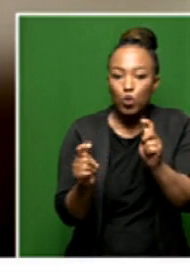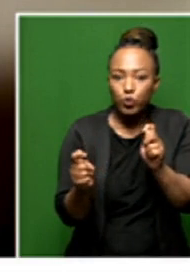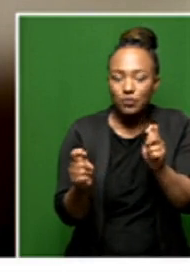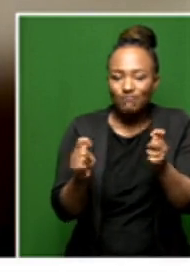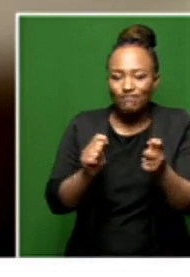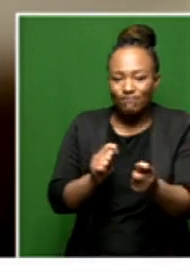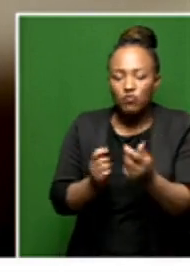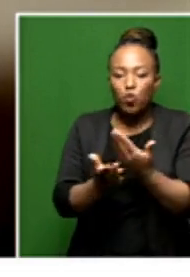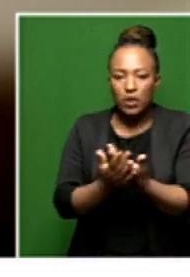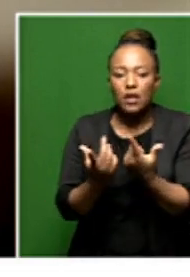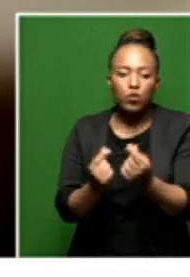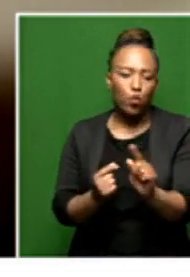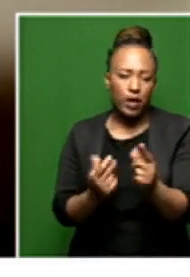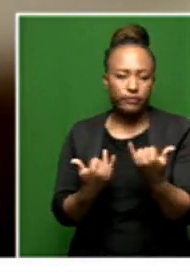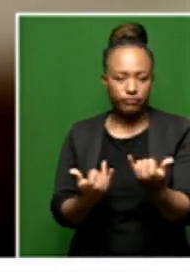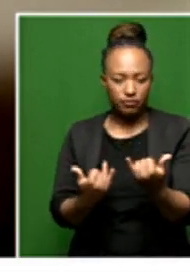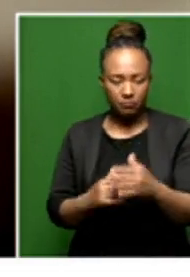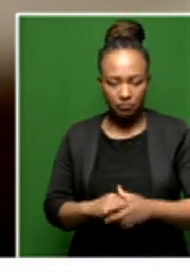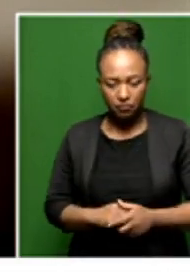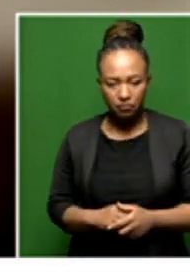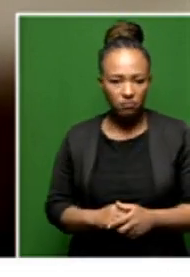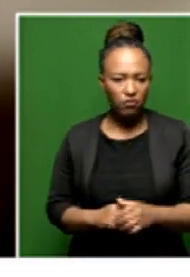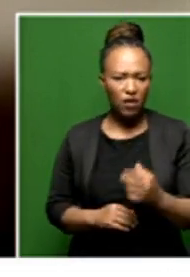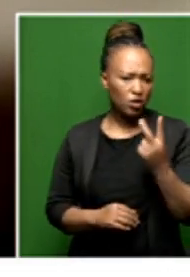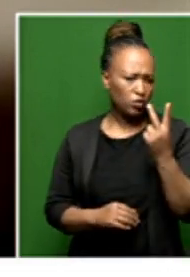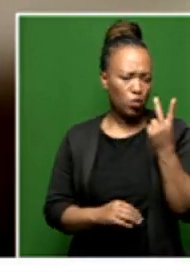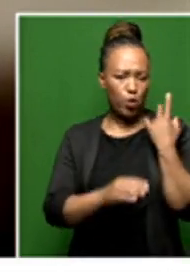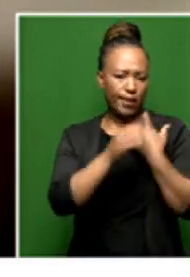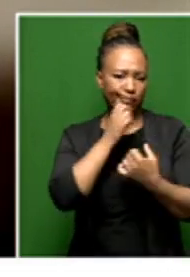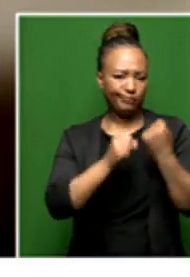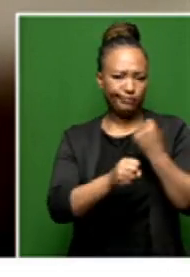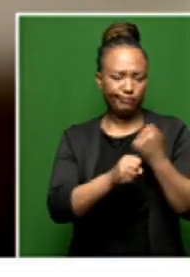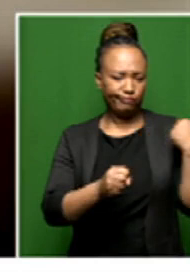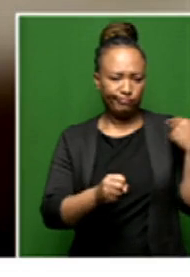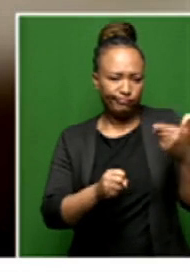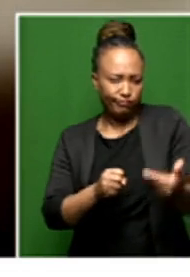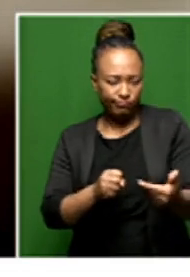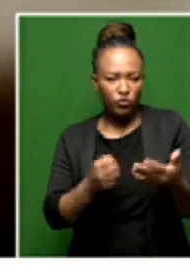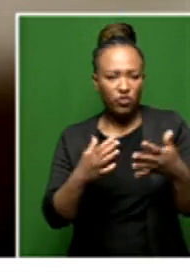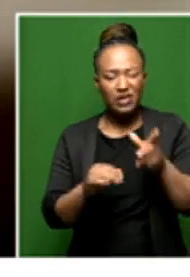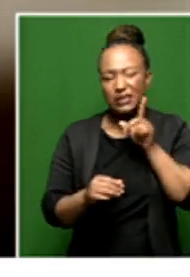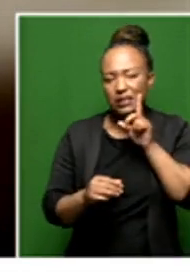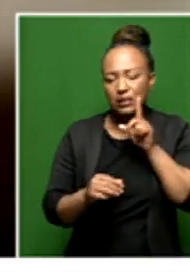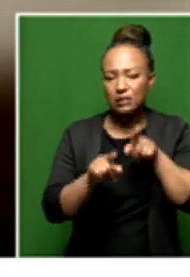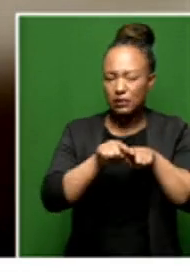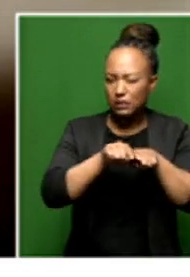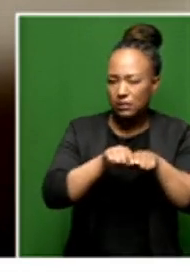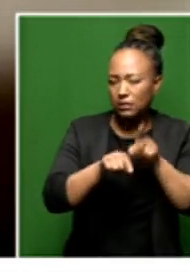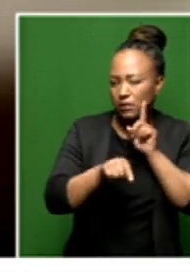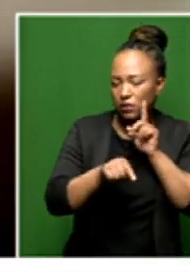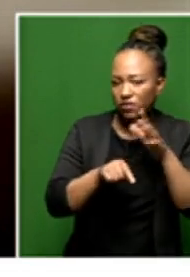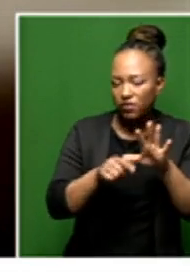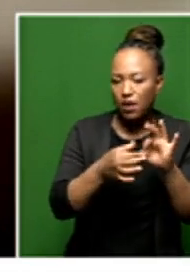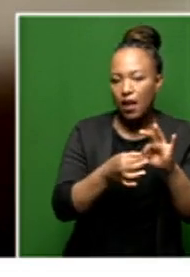do about this? And for the last 2 years, we've been exploring. It's funny to relate it